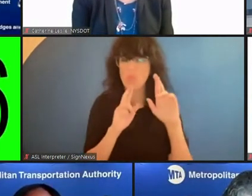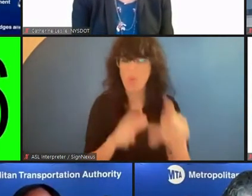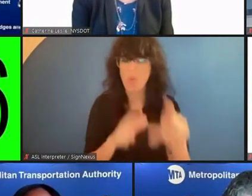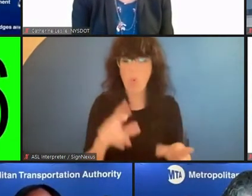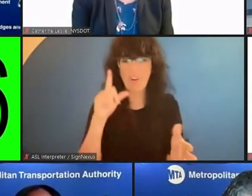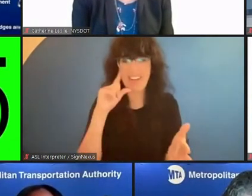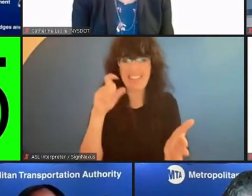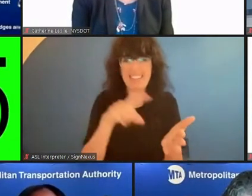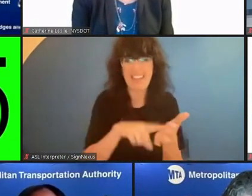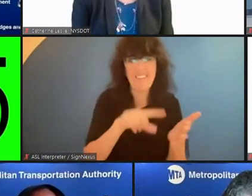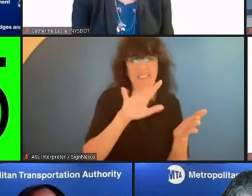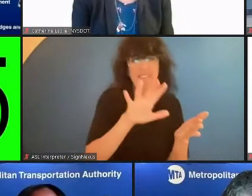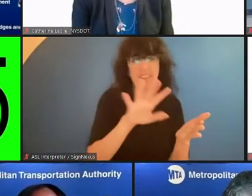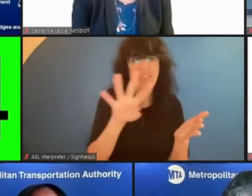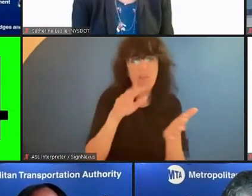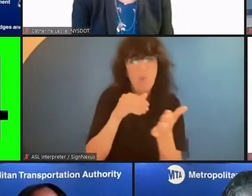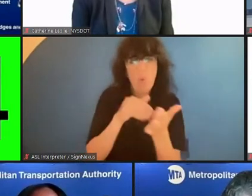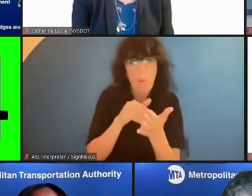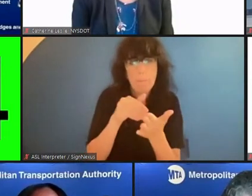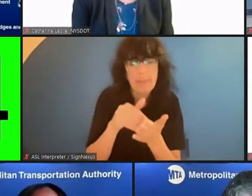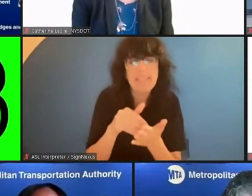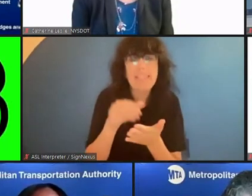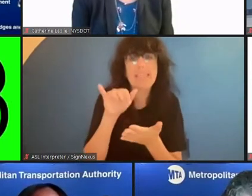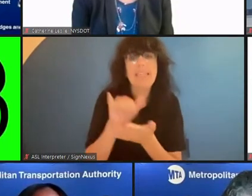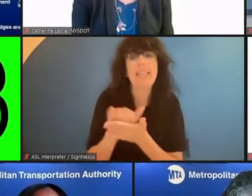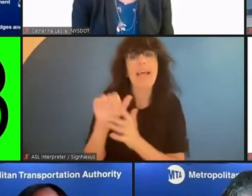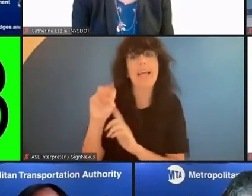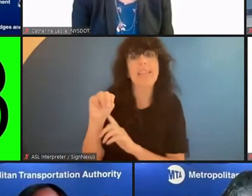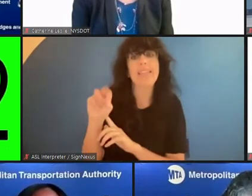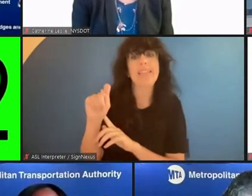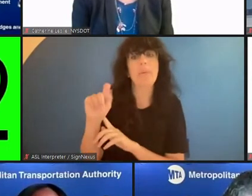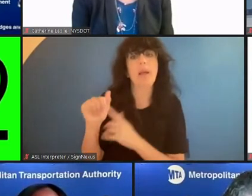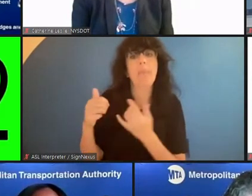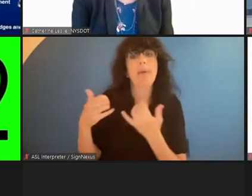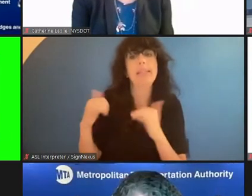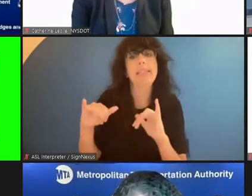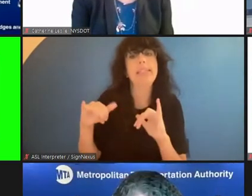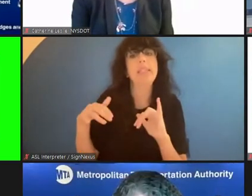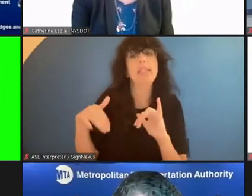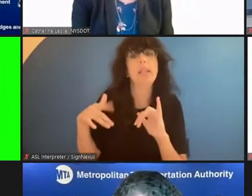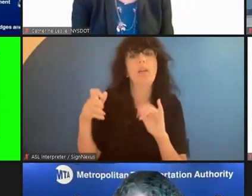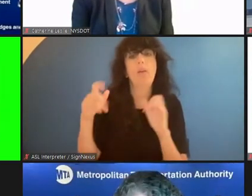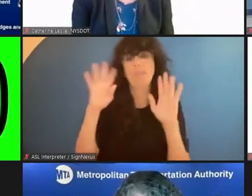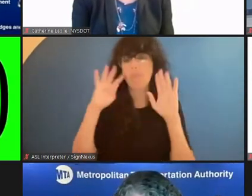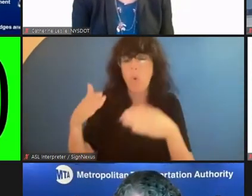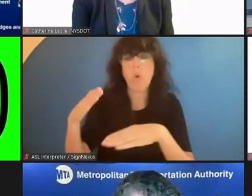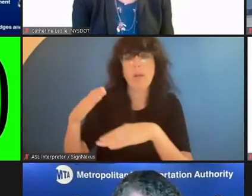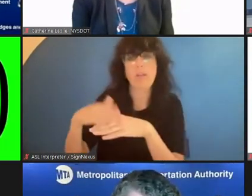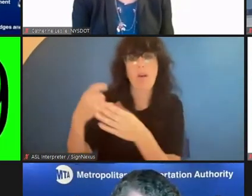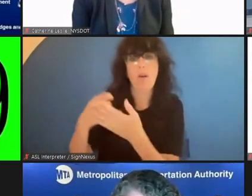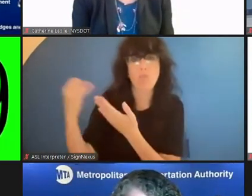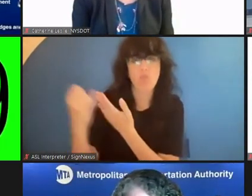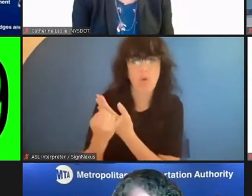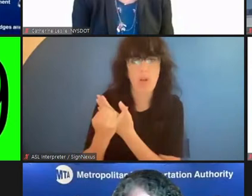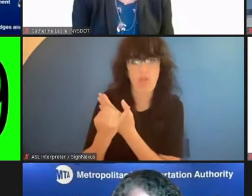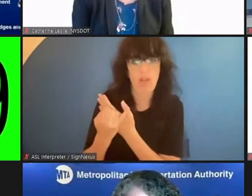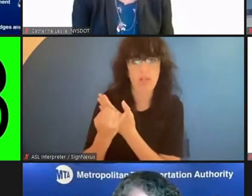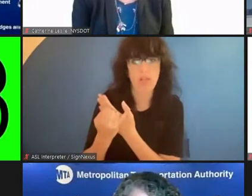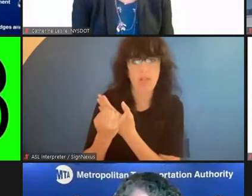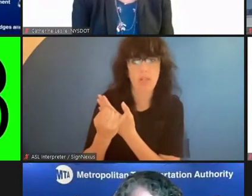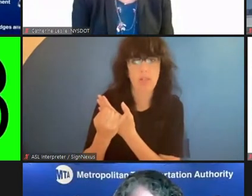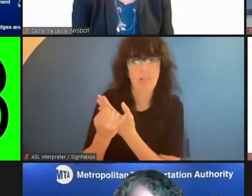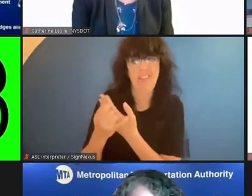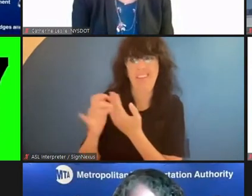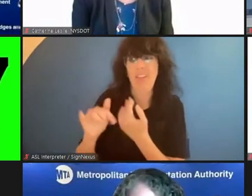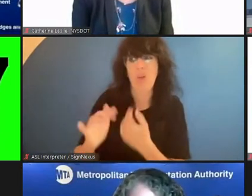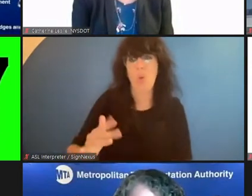54 billion that the nta has yet to be committed to project this date as back as